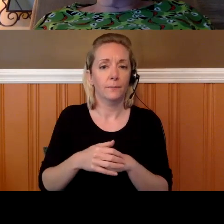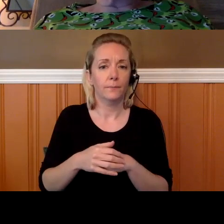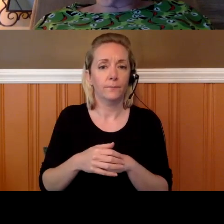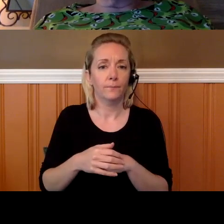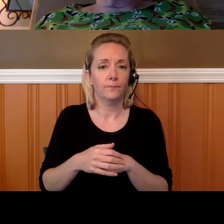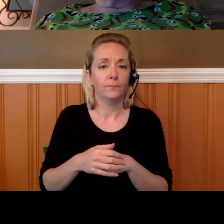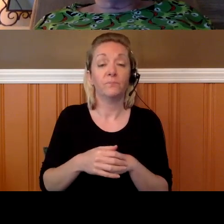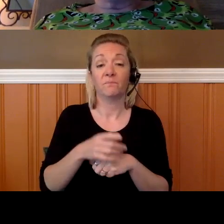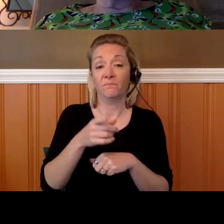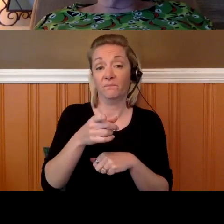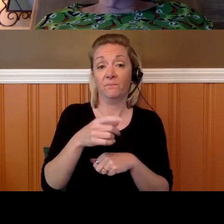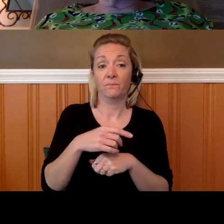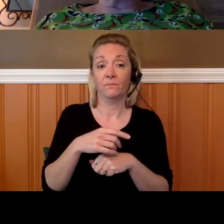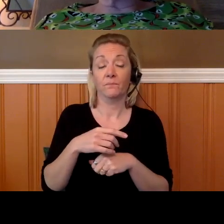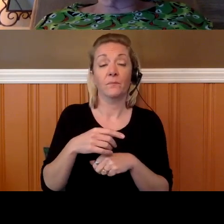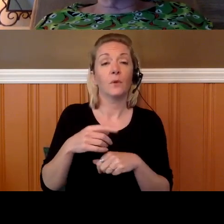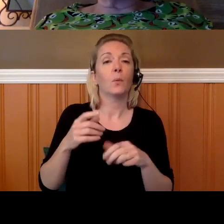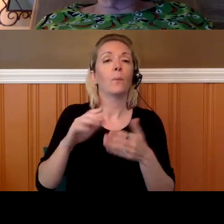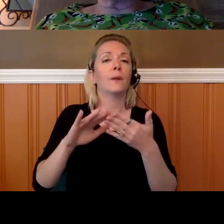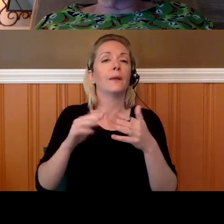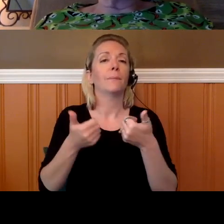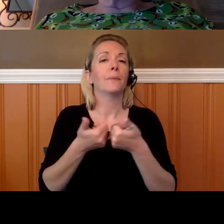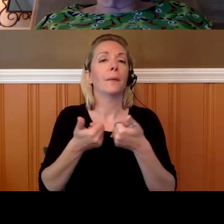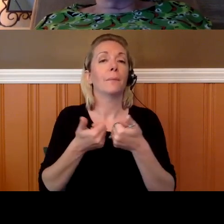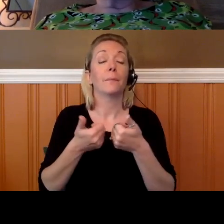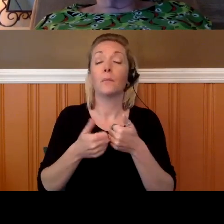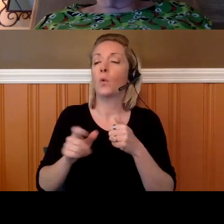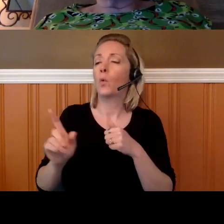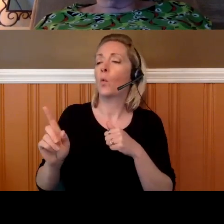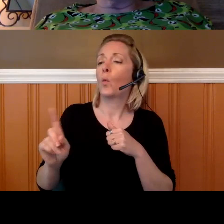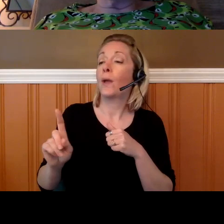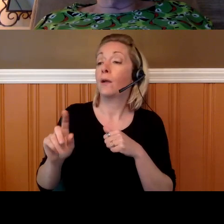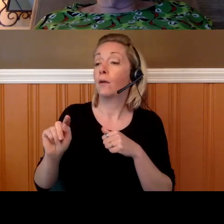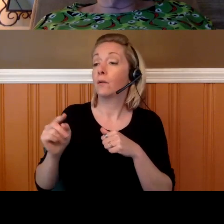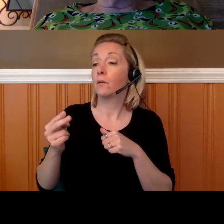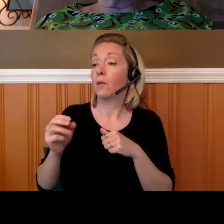he had to show me, where's Thomas, where's Percy? Well, that one was pretty easy.